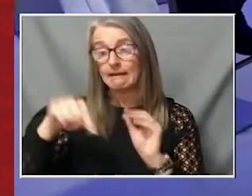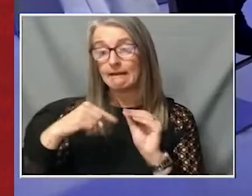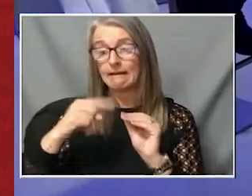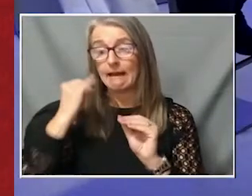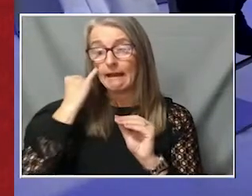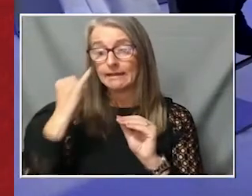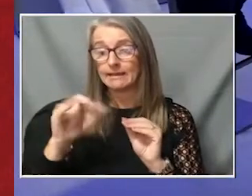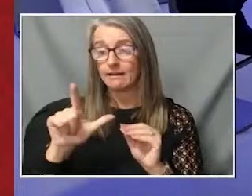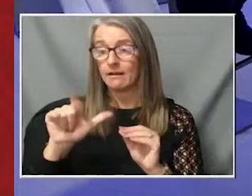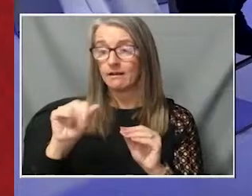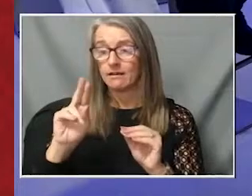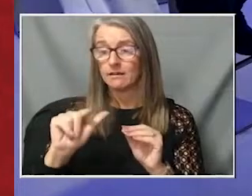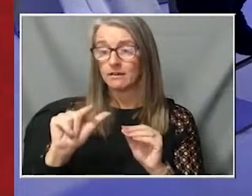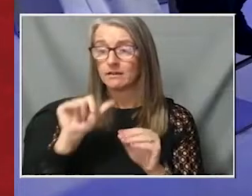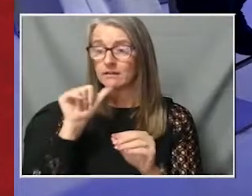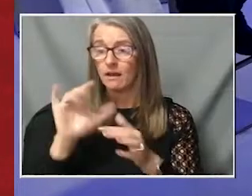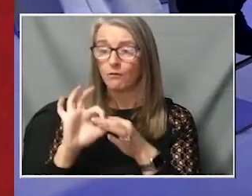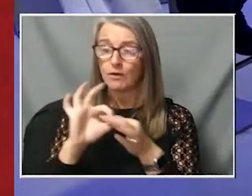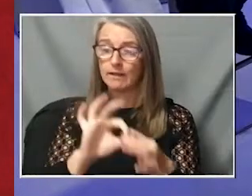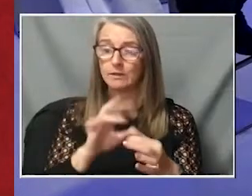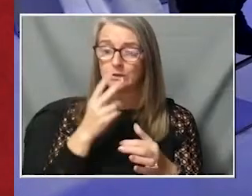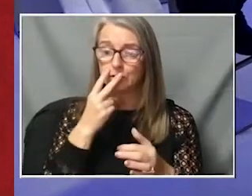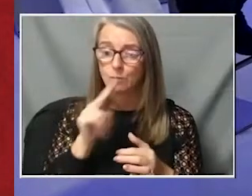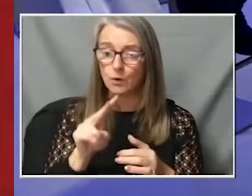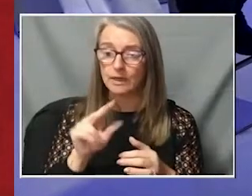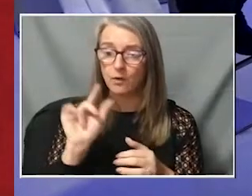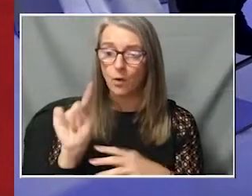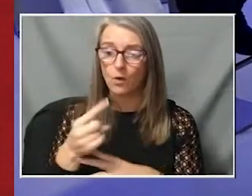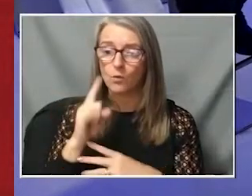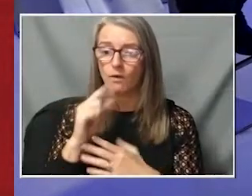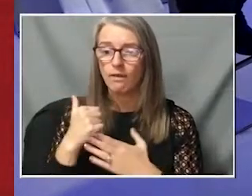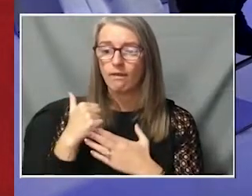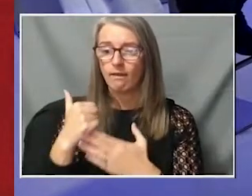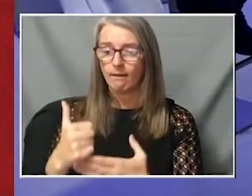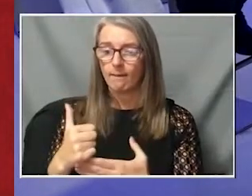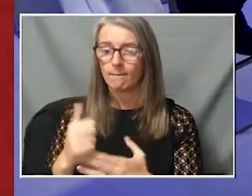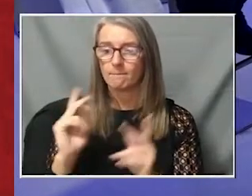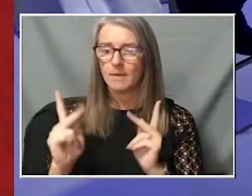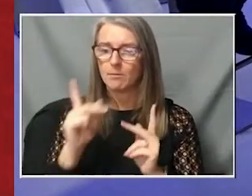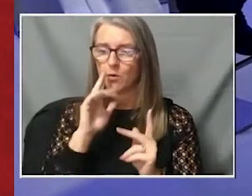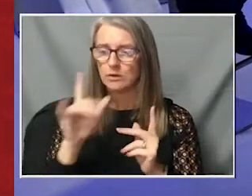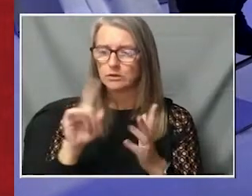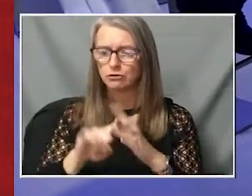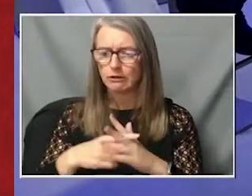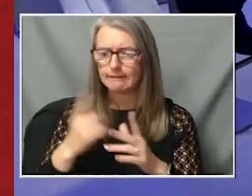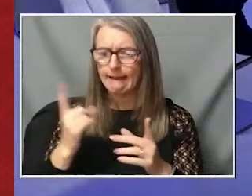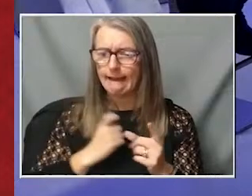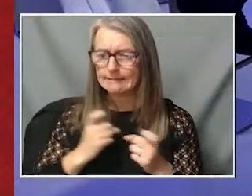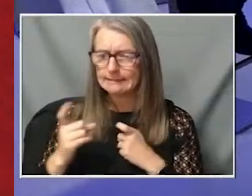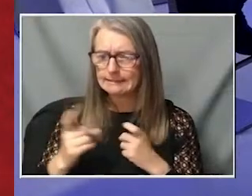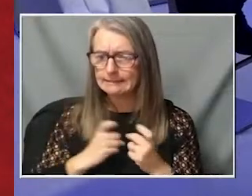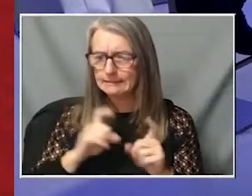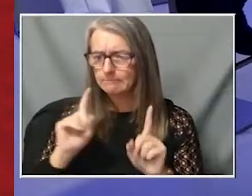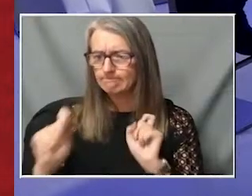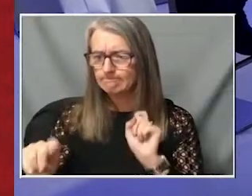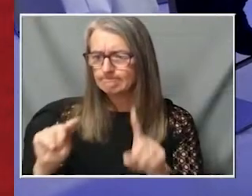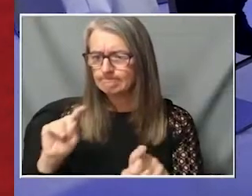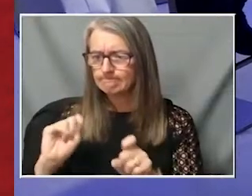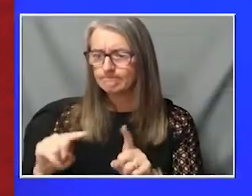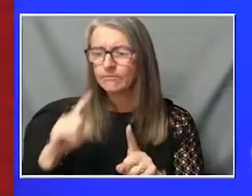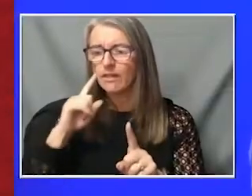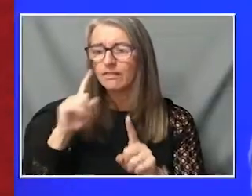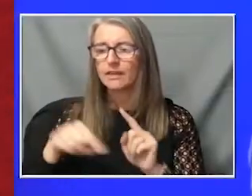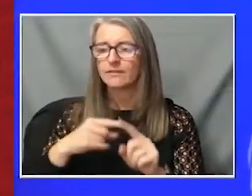cancer isn't just related to smoking is going to help also, because people are going to ask the questions. And if you think about it, just think if you